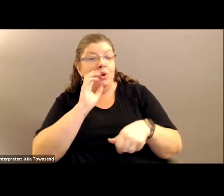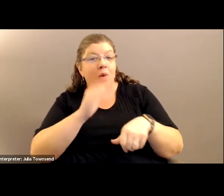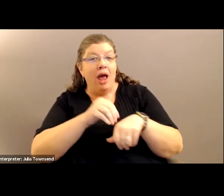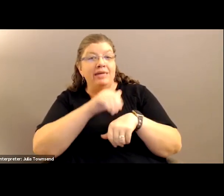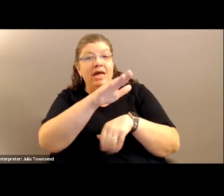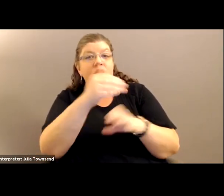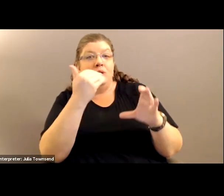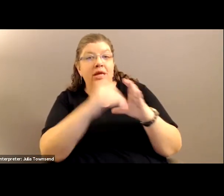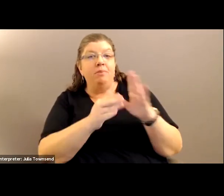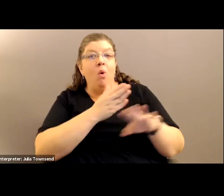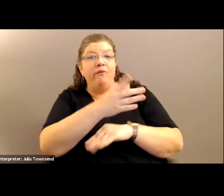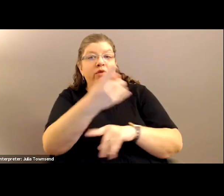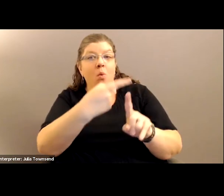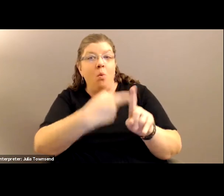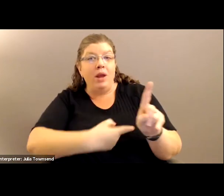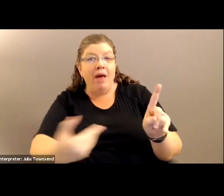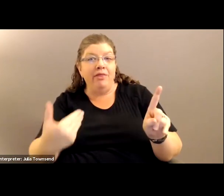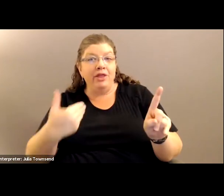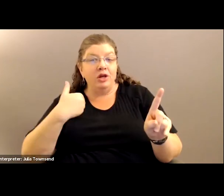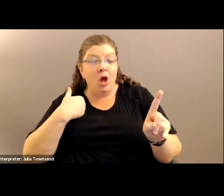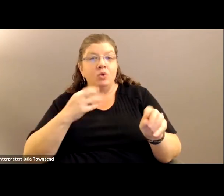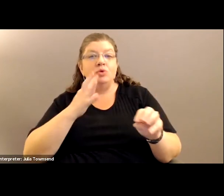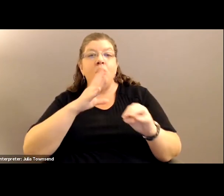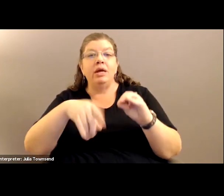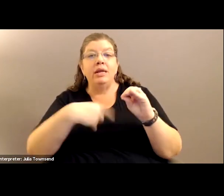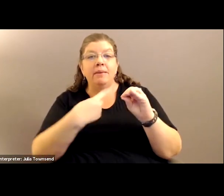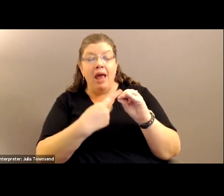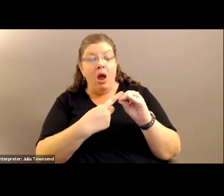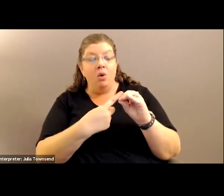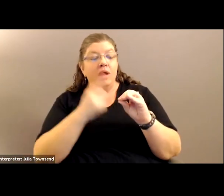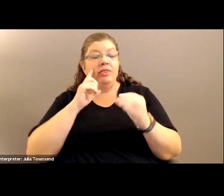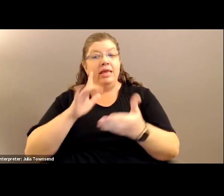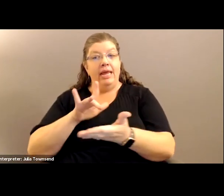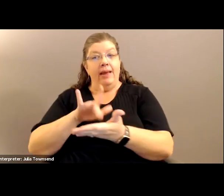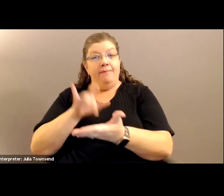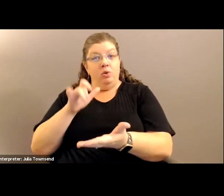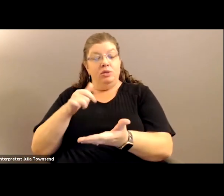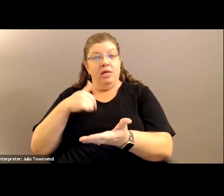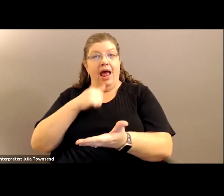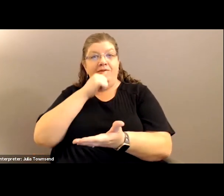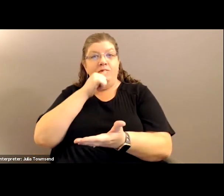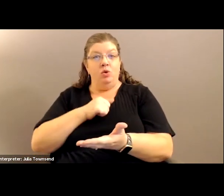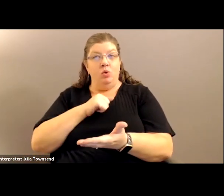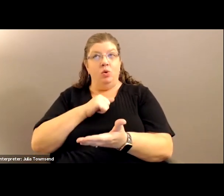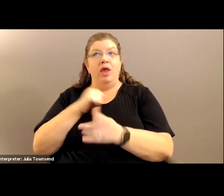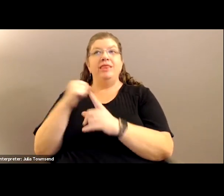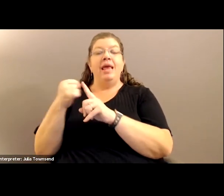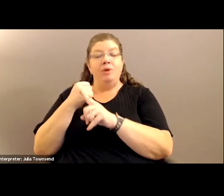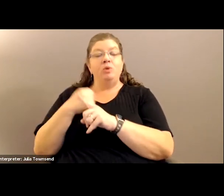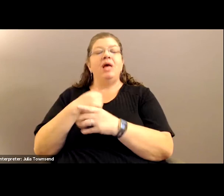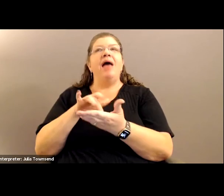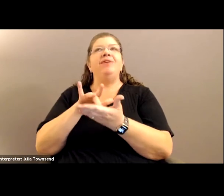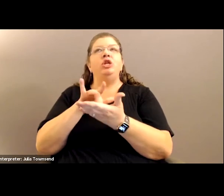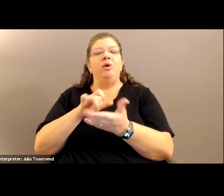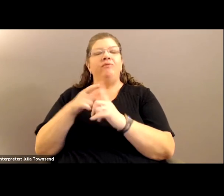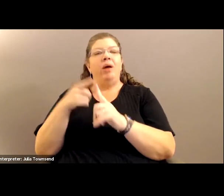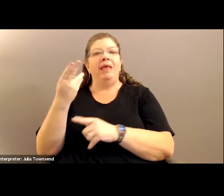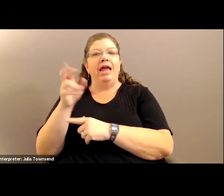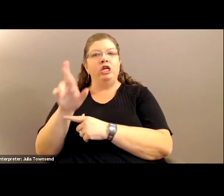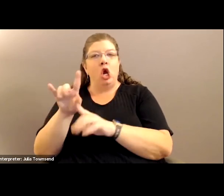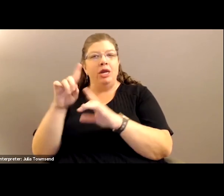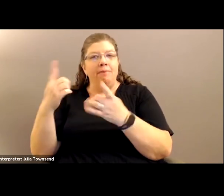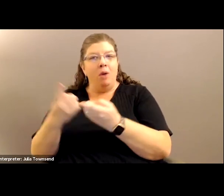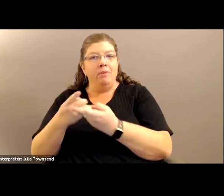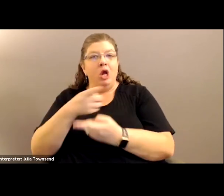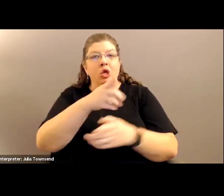an email over a month ago talking about the abuse that i've absorbed from the hr department and you haven't responded